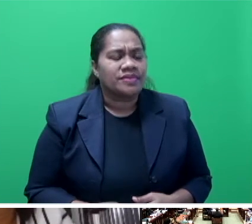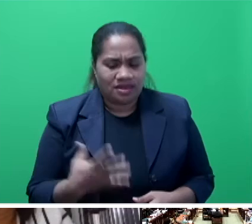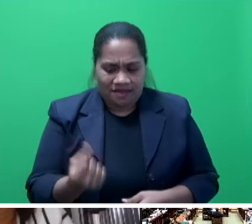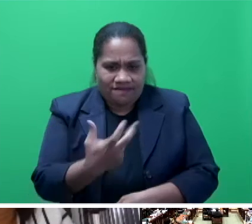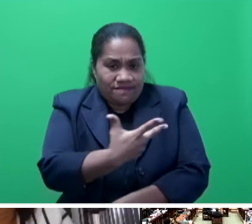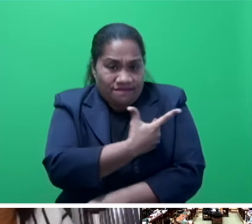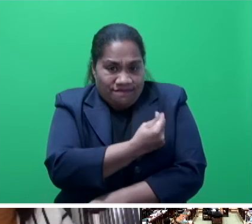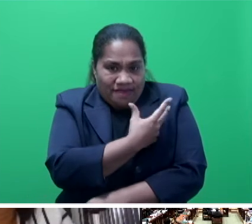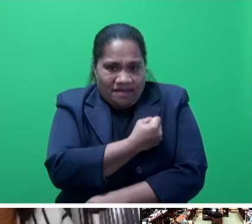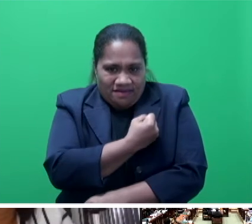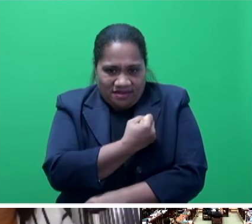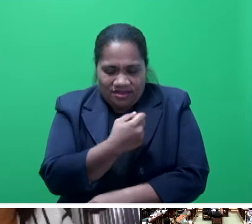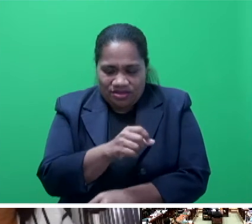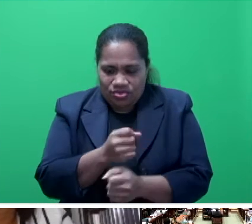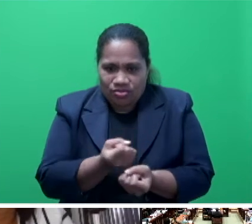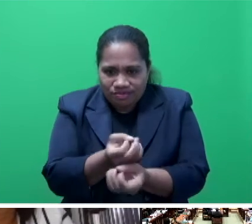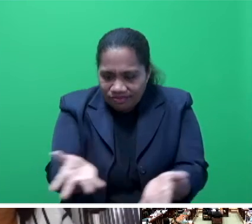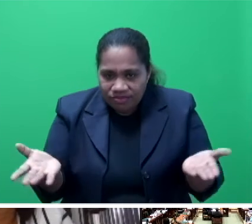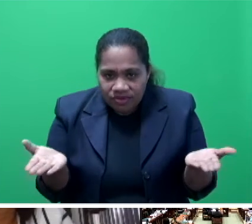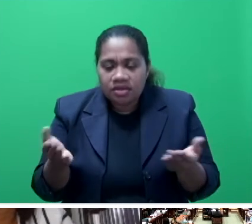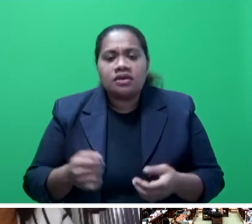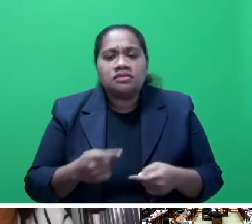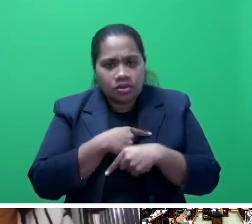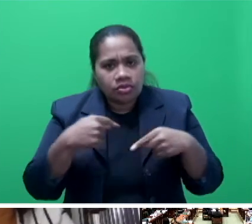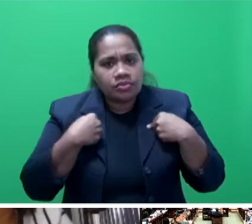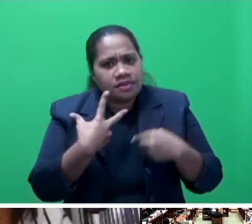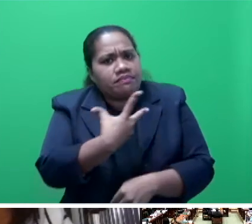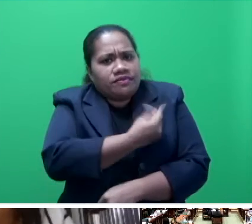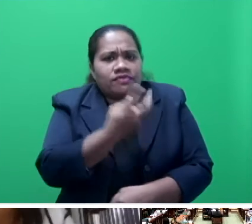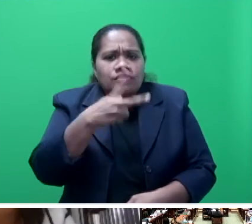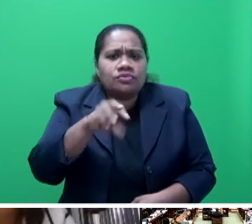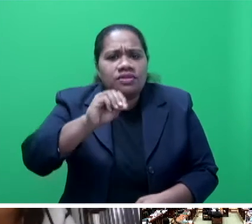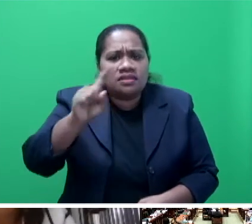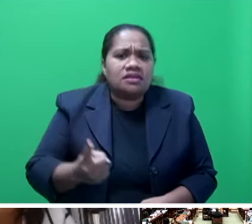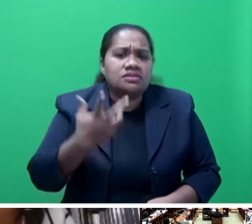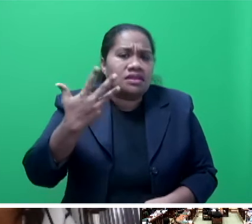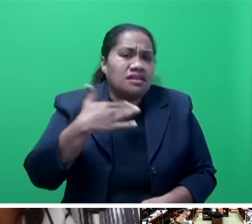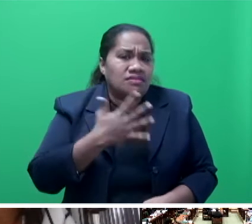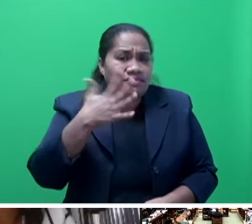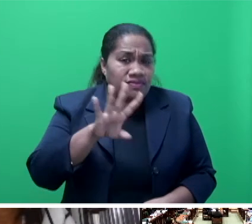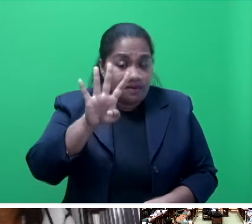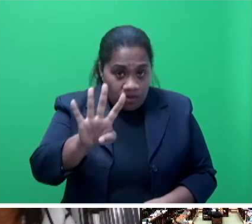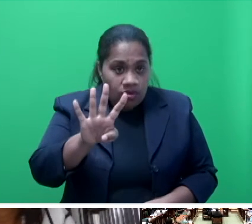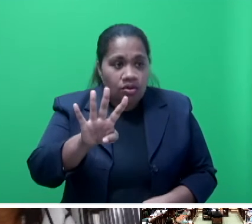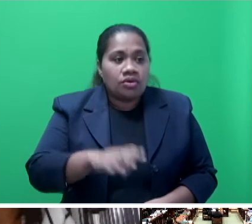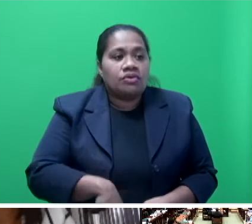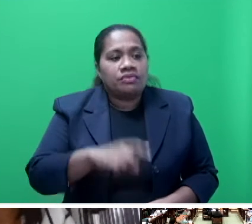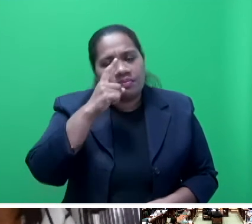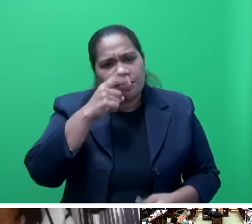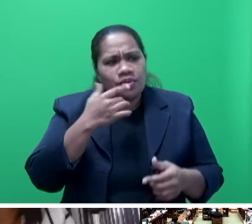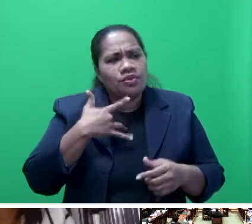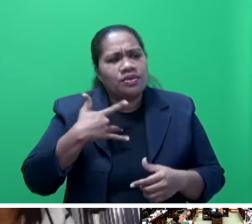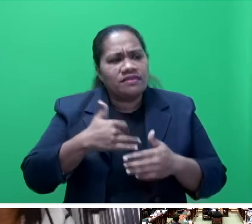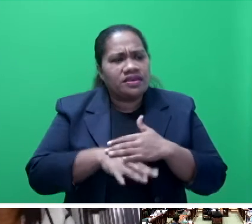Honourable Speaker, we have managed to vaccinate 28,954 with first doses for people living in the Greater Suva to